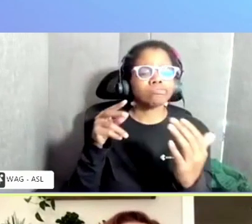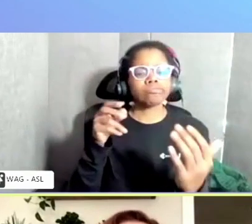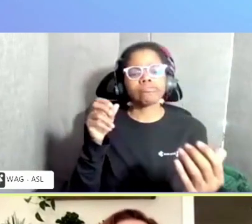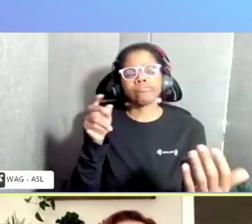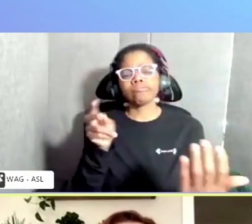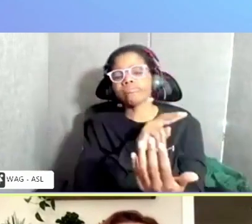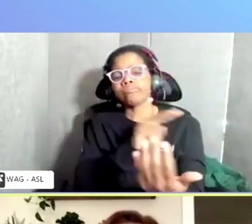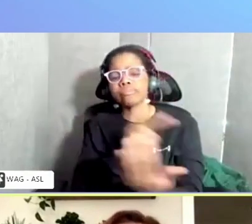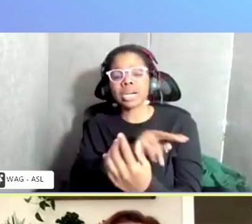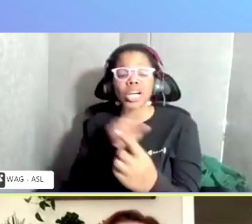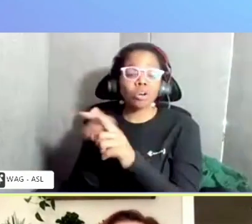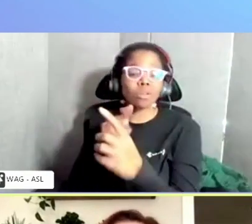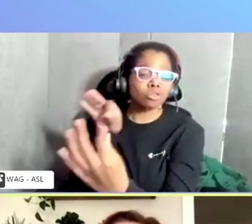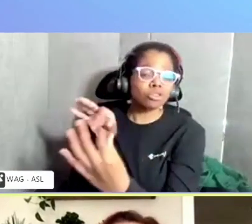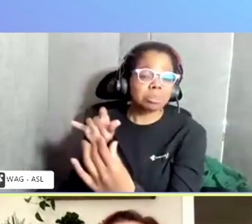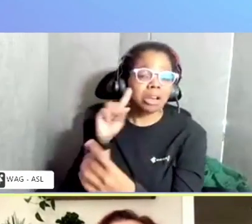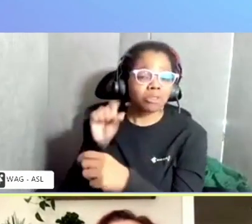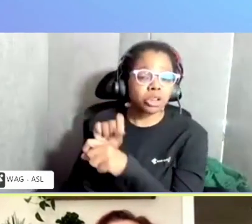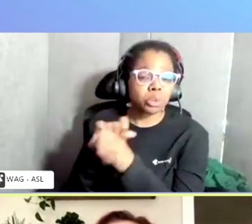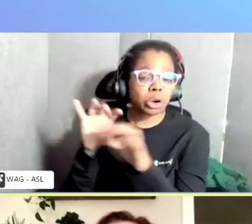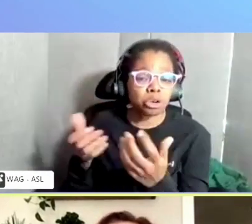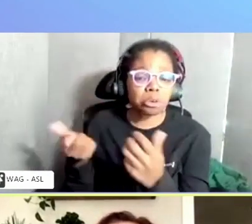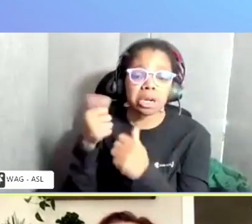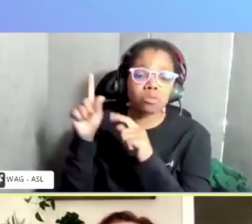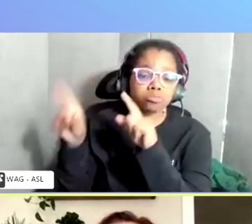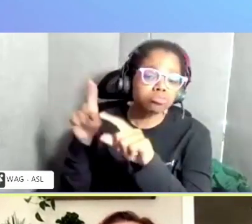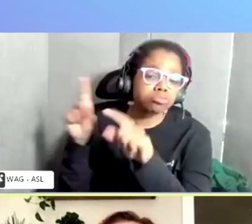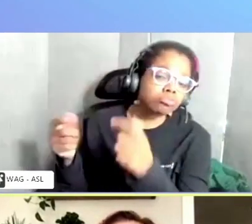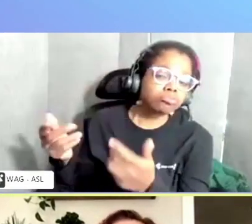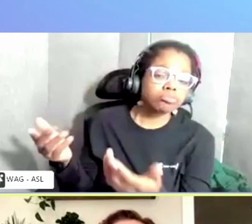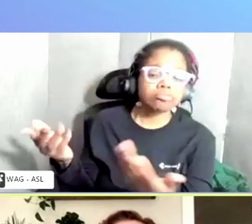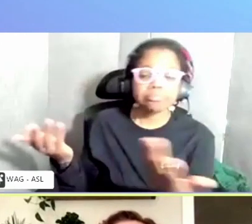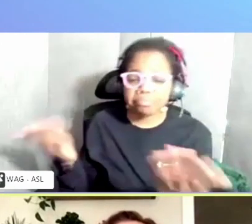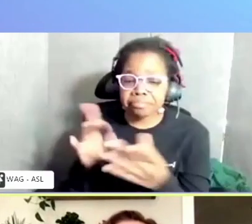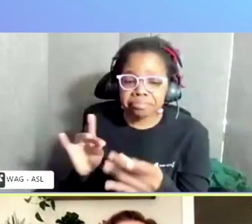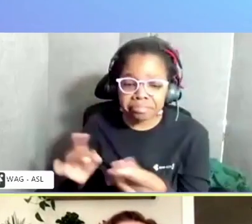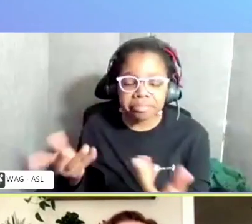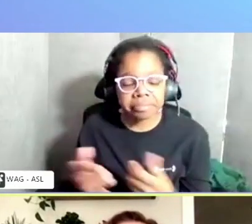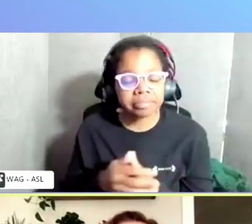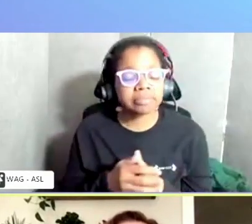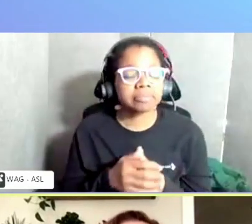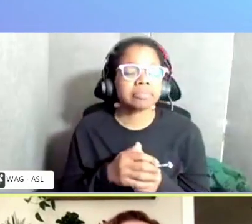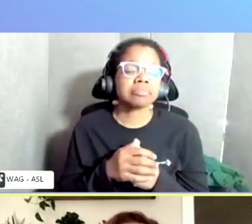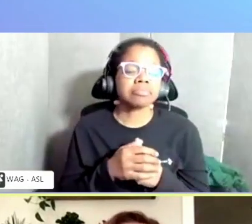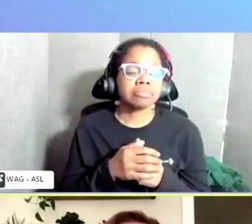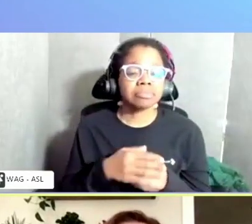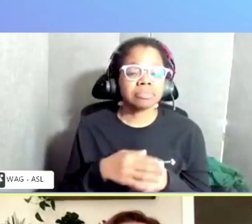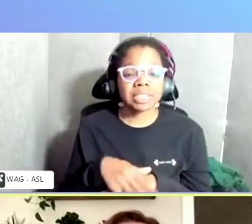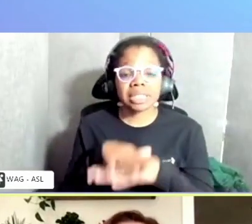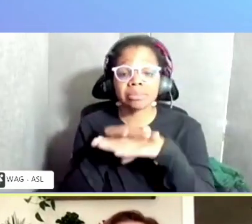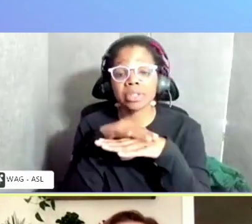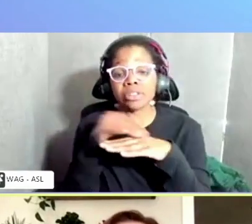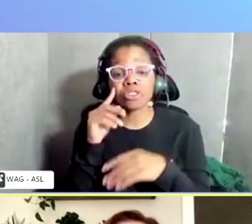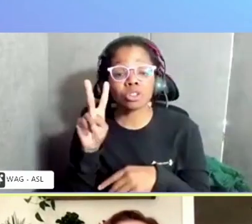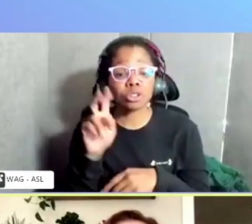feedback to the working group with questions and such. But so some of the highlights of the 2.2